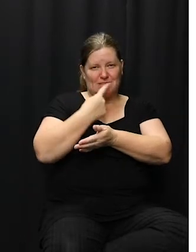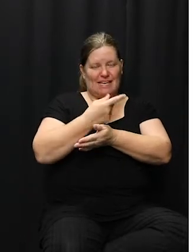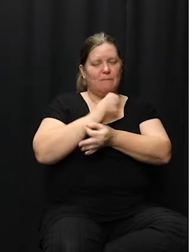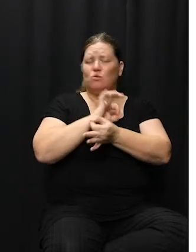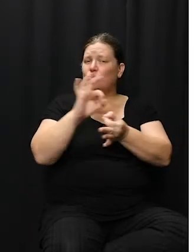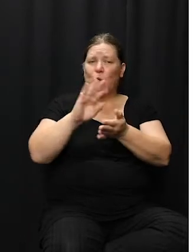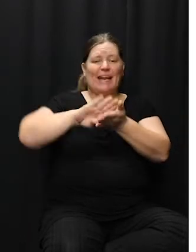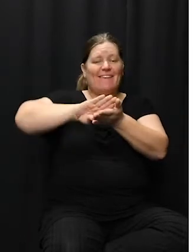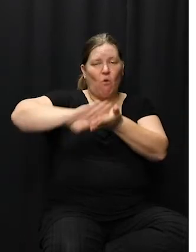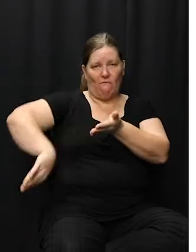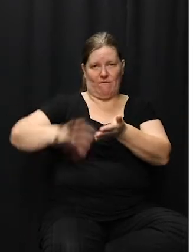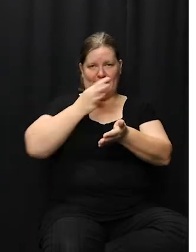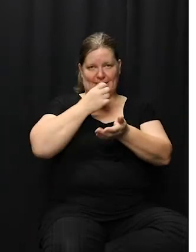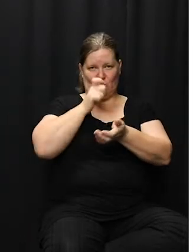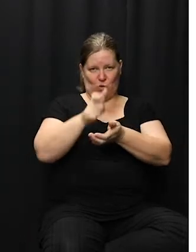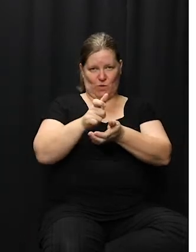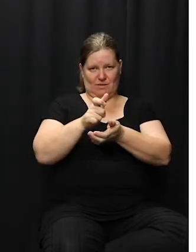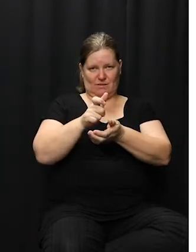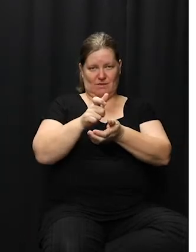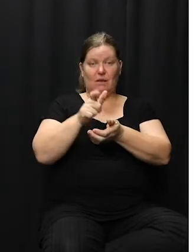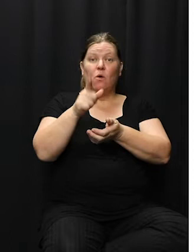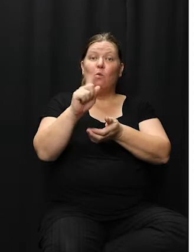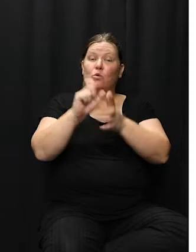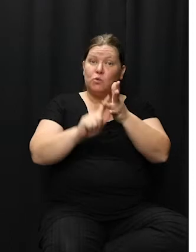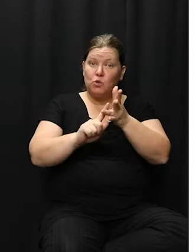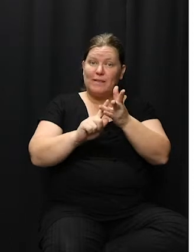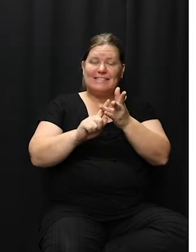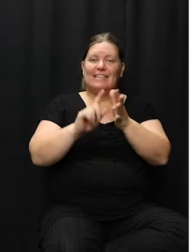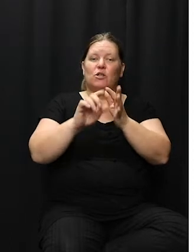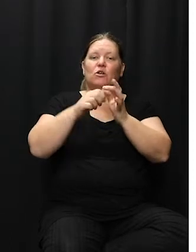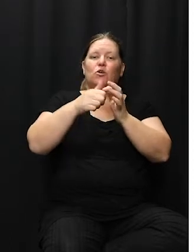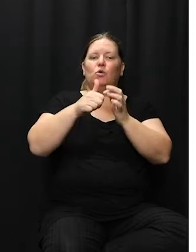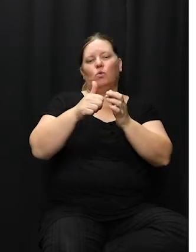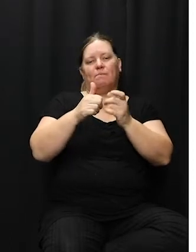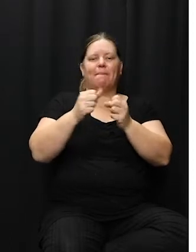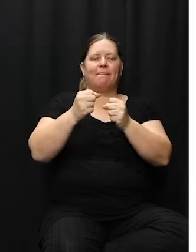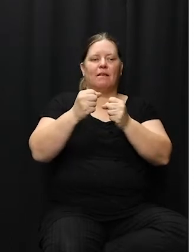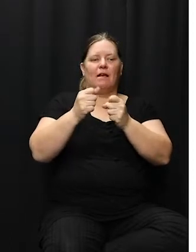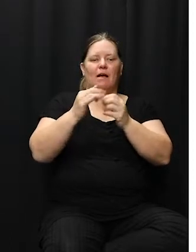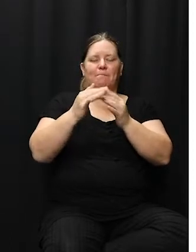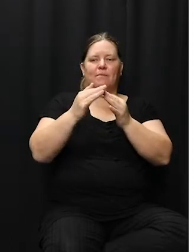of people say that. It's like, no, we're not leaving off the English words. What you do is you